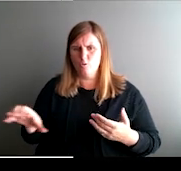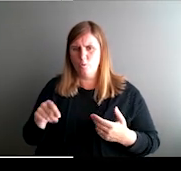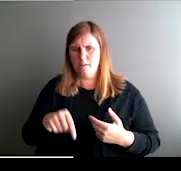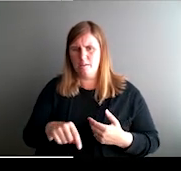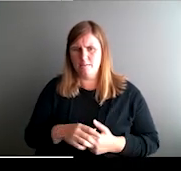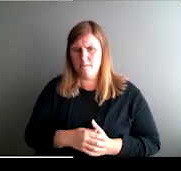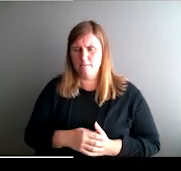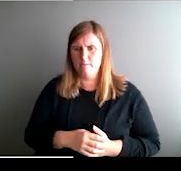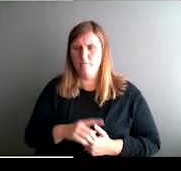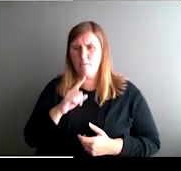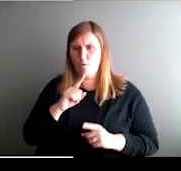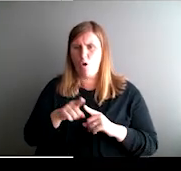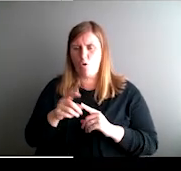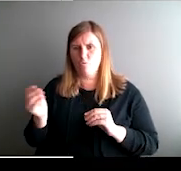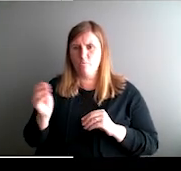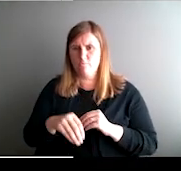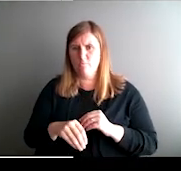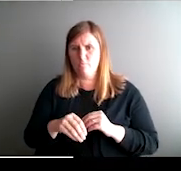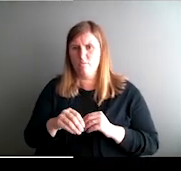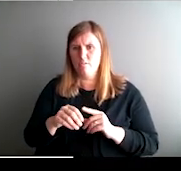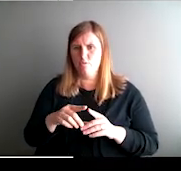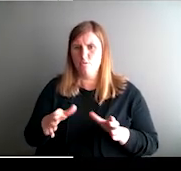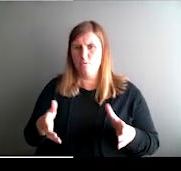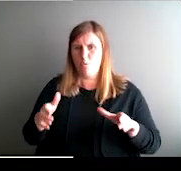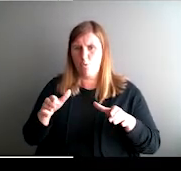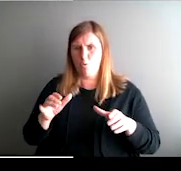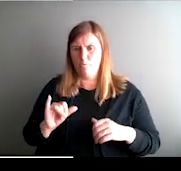this, they will then put something into the bowl.